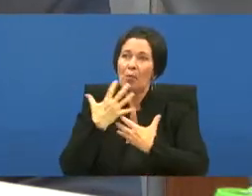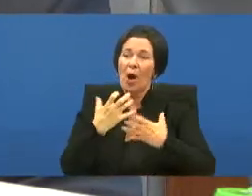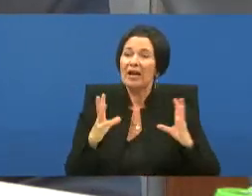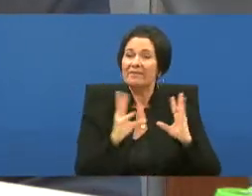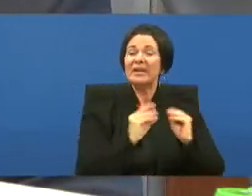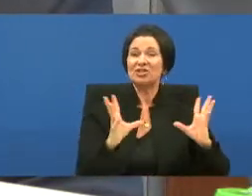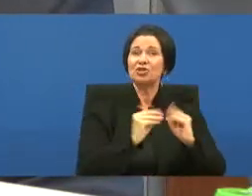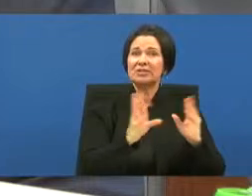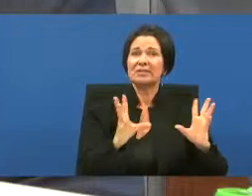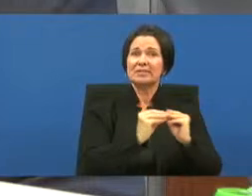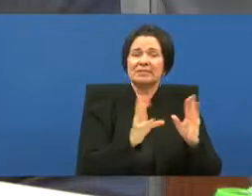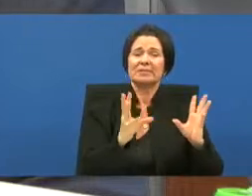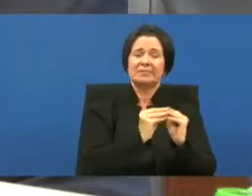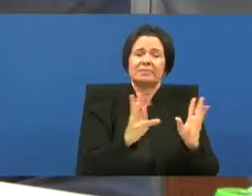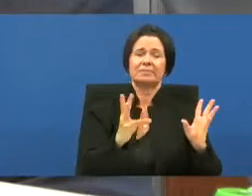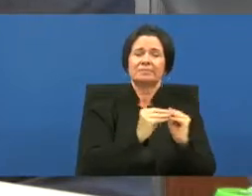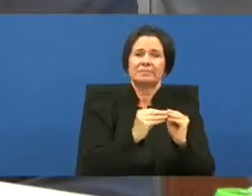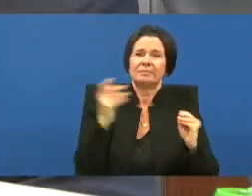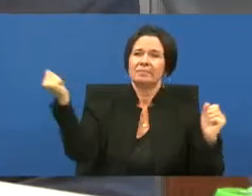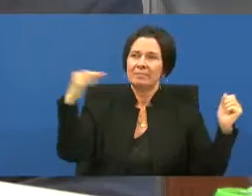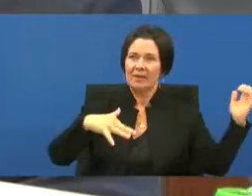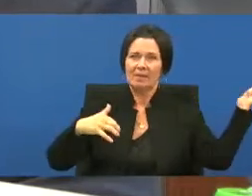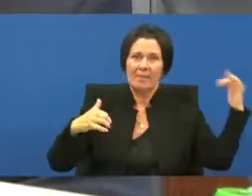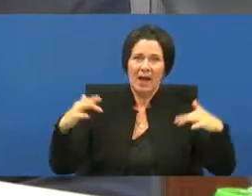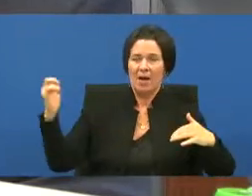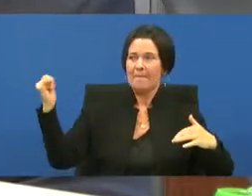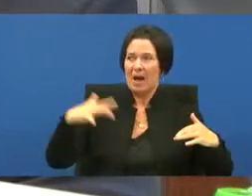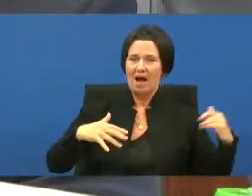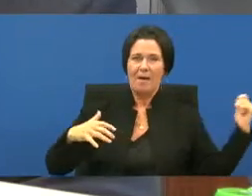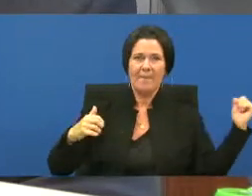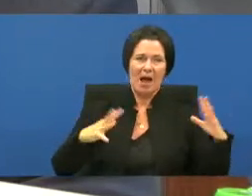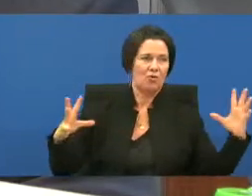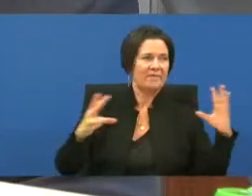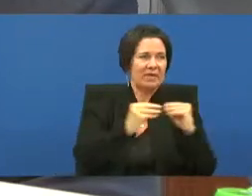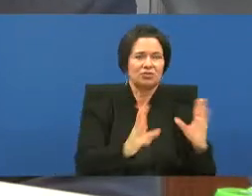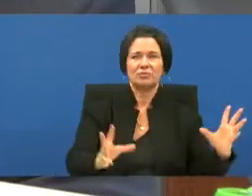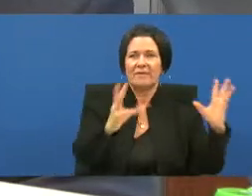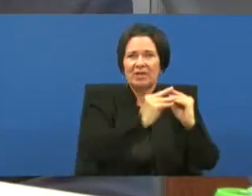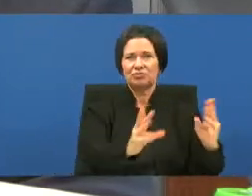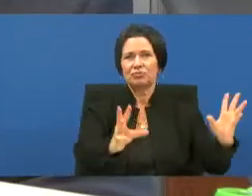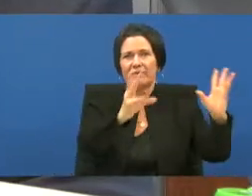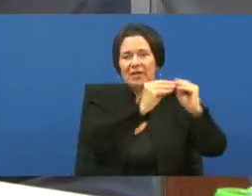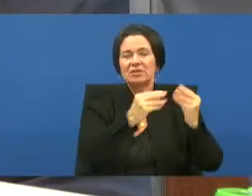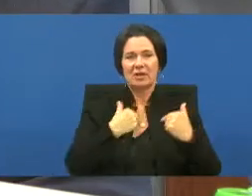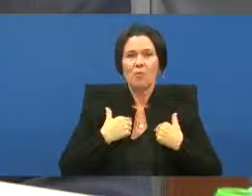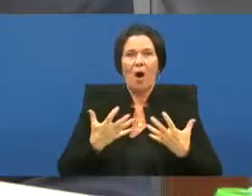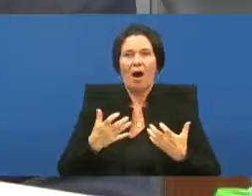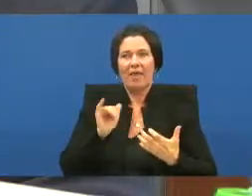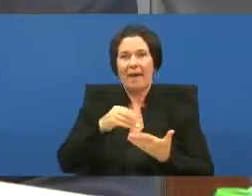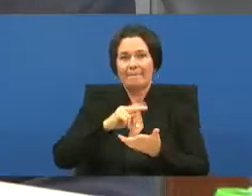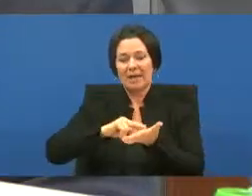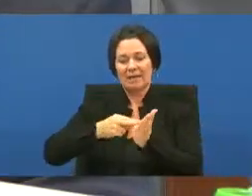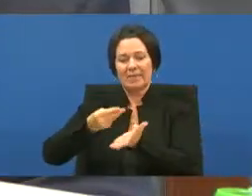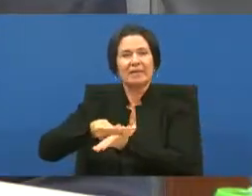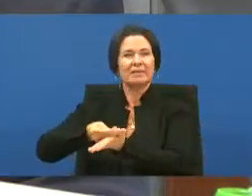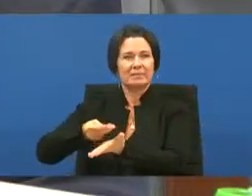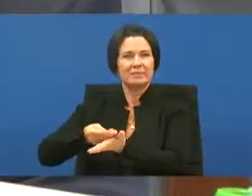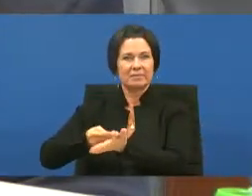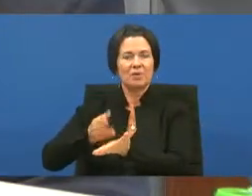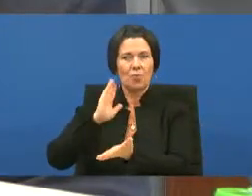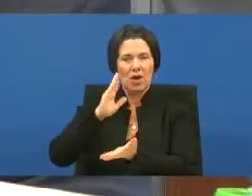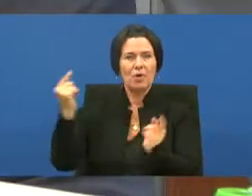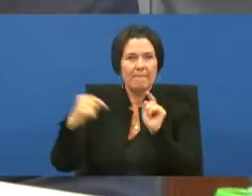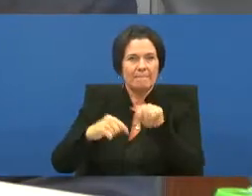business, though, and that is why we need this process to go in and find a private developer to help us through